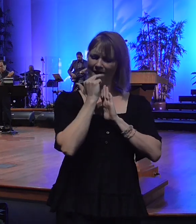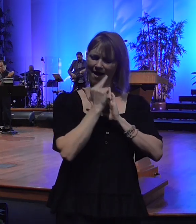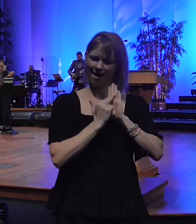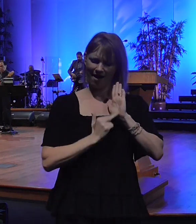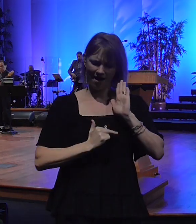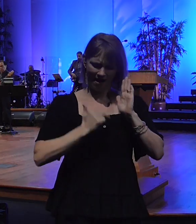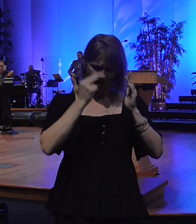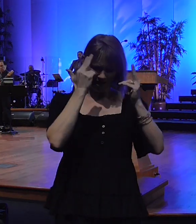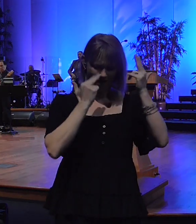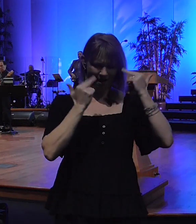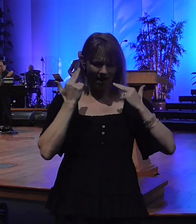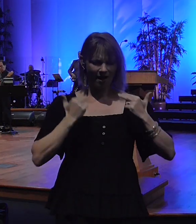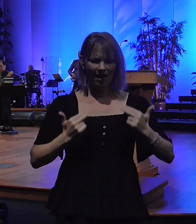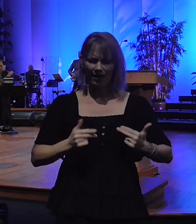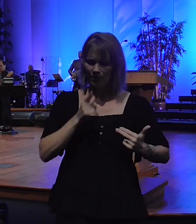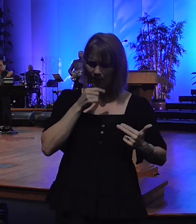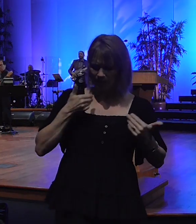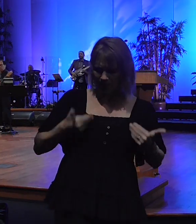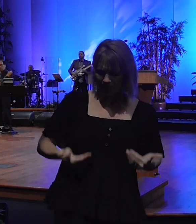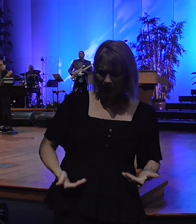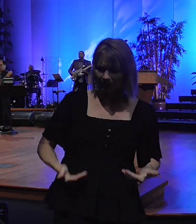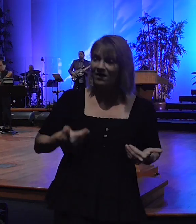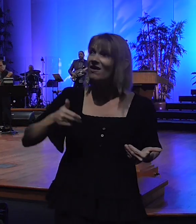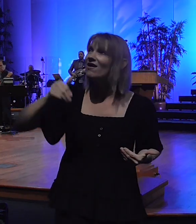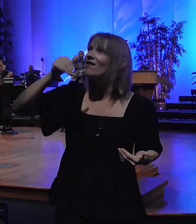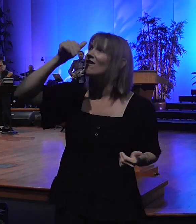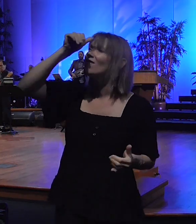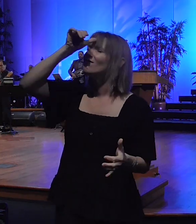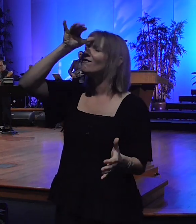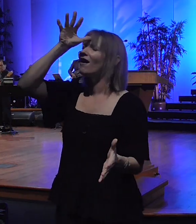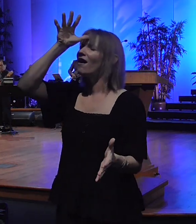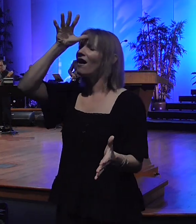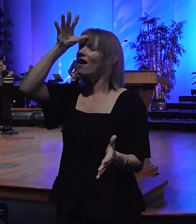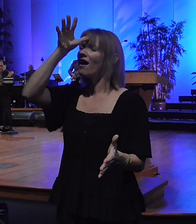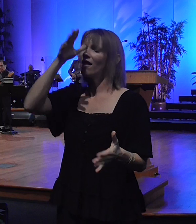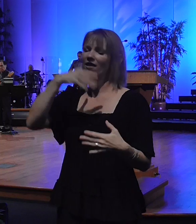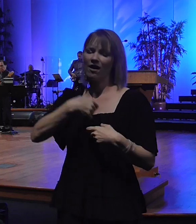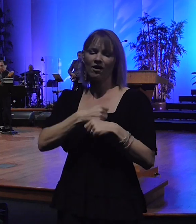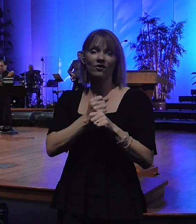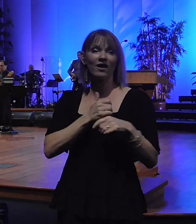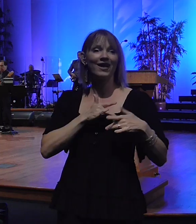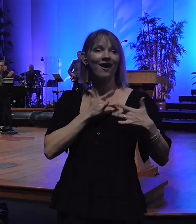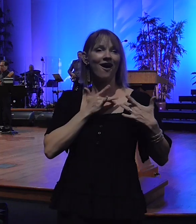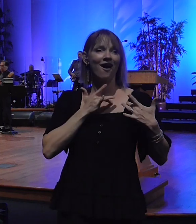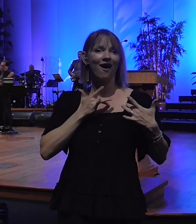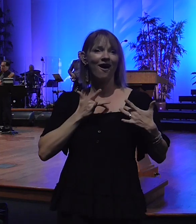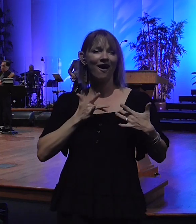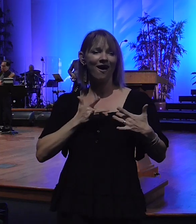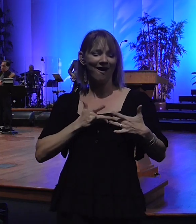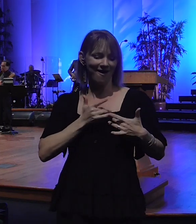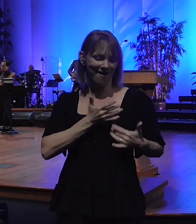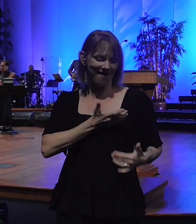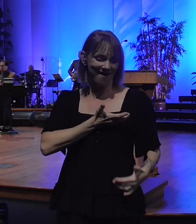Father, fashion a heart that is